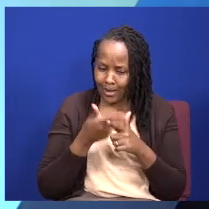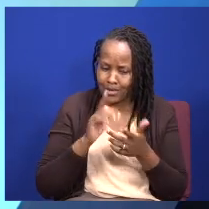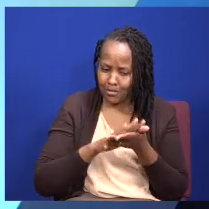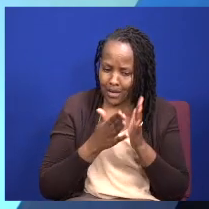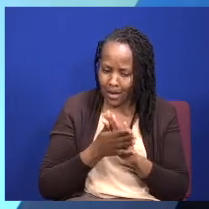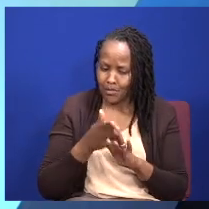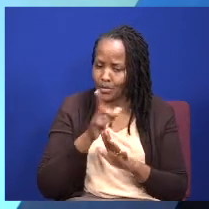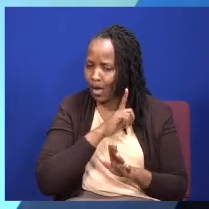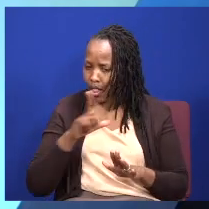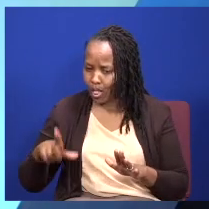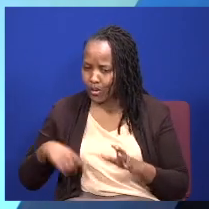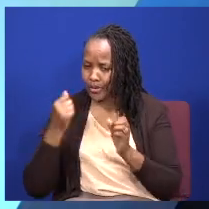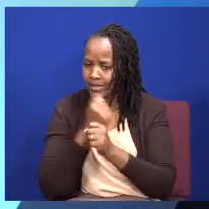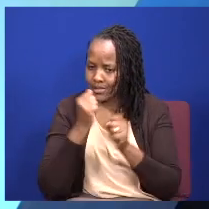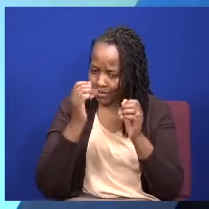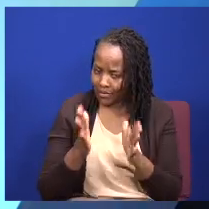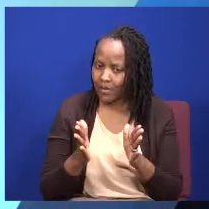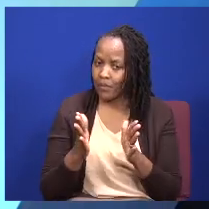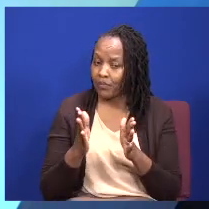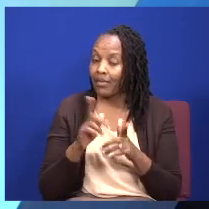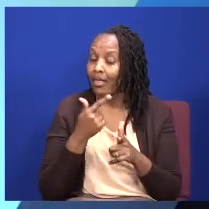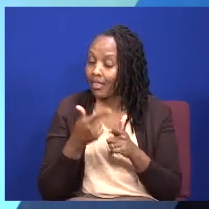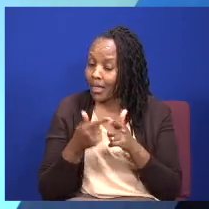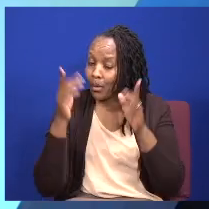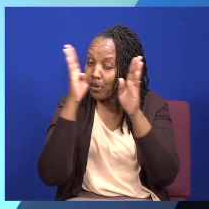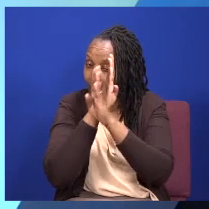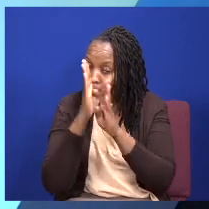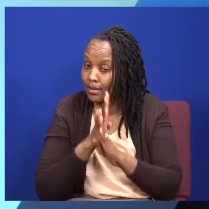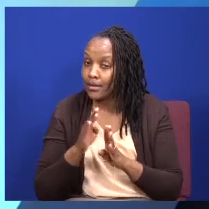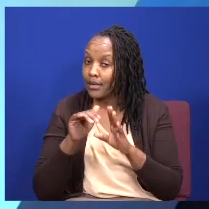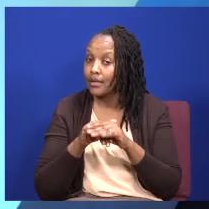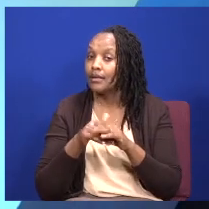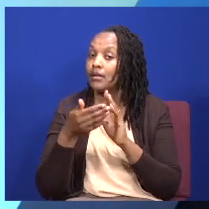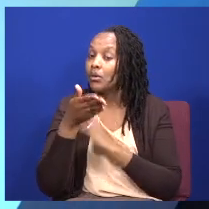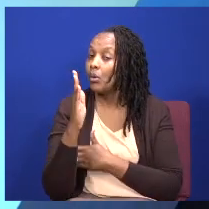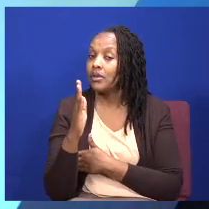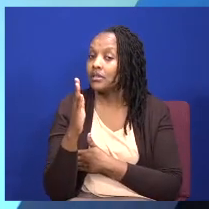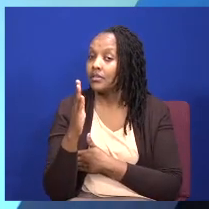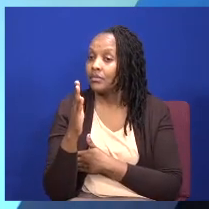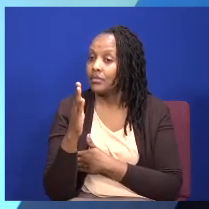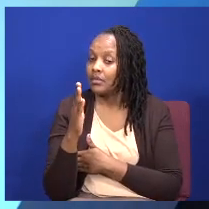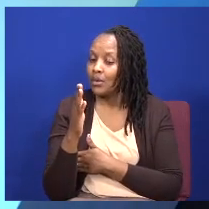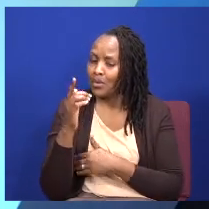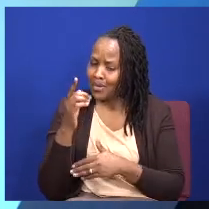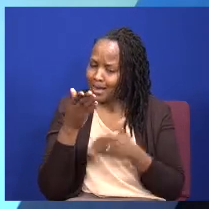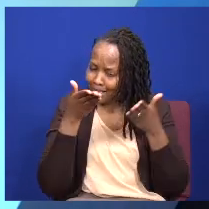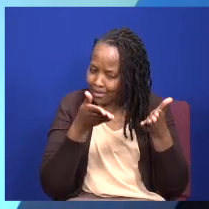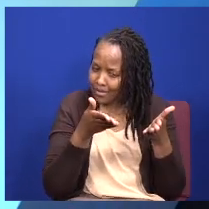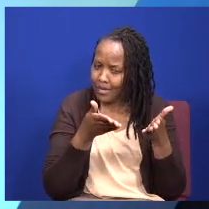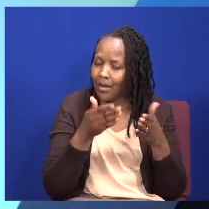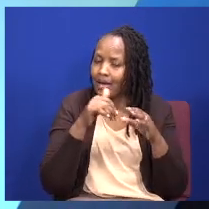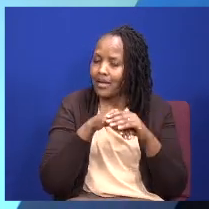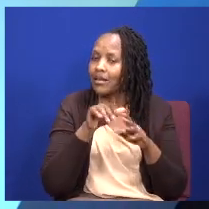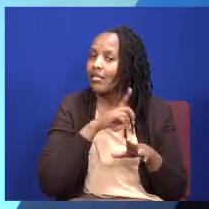and Savior, he comes and takes over our lives. We are hidden in God. We are hidden in Christ in God. We are there uko ndani ndani,